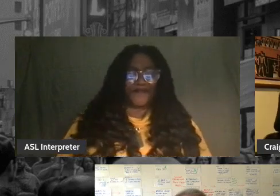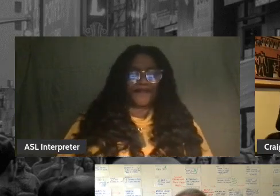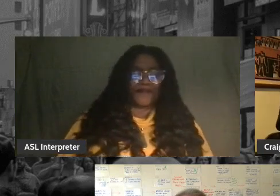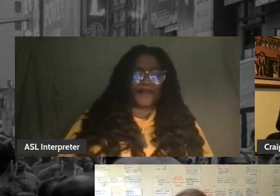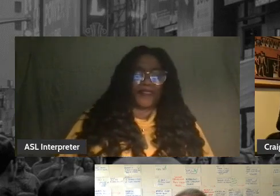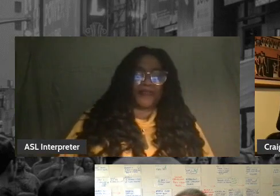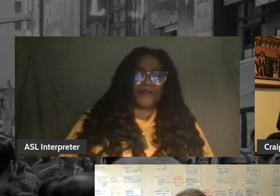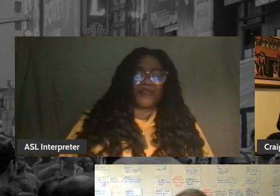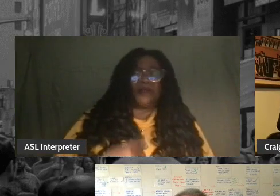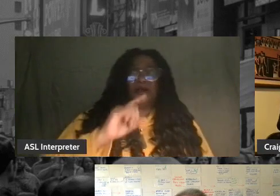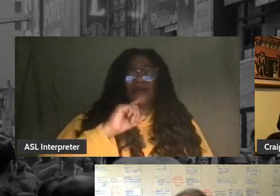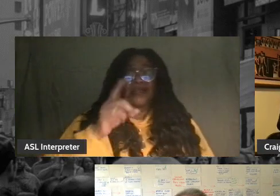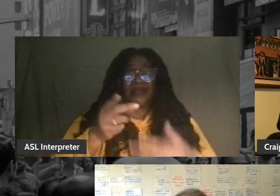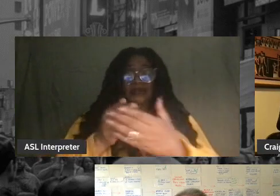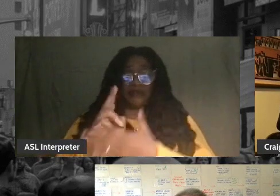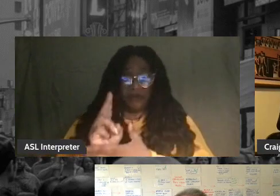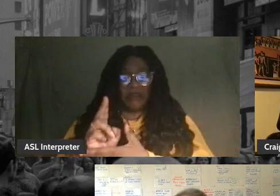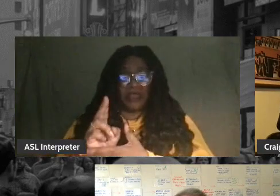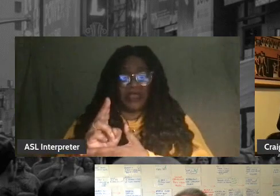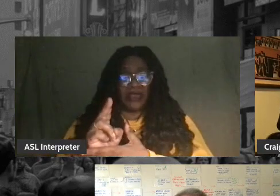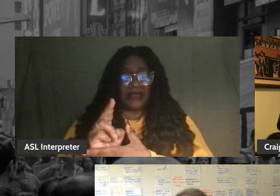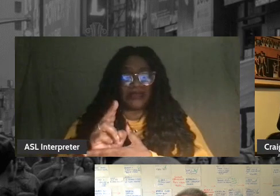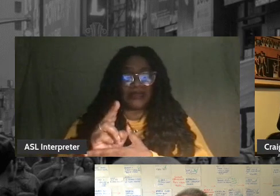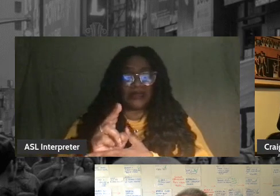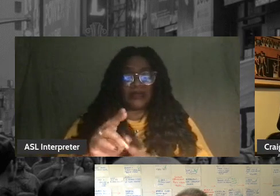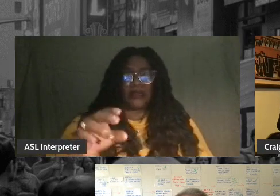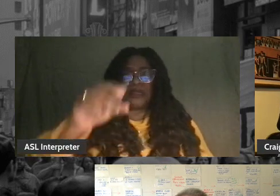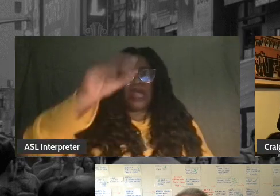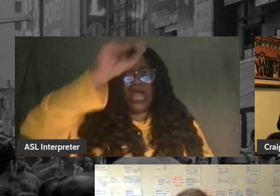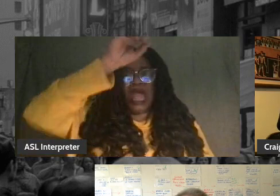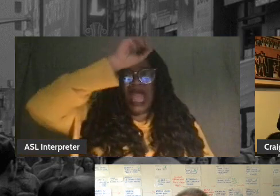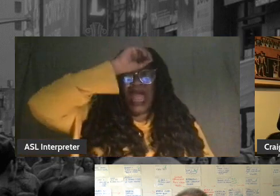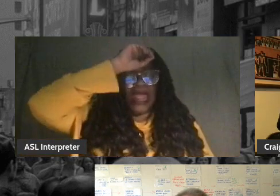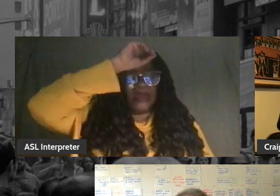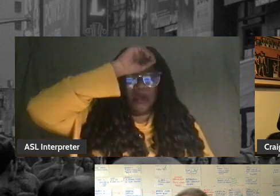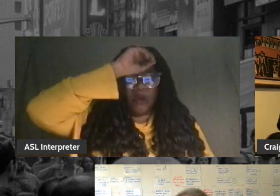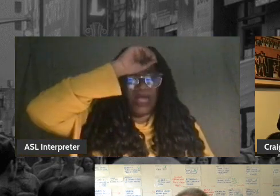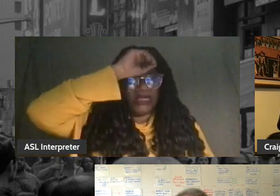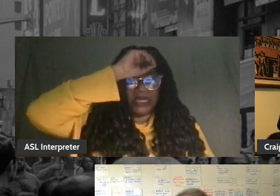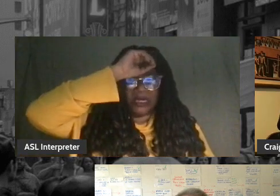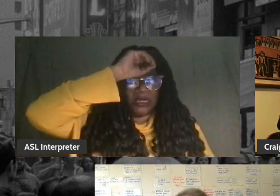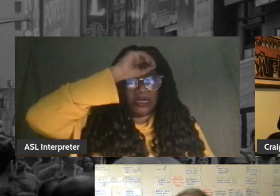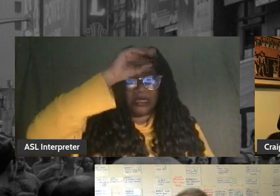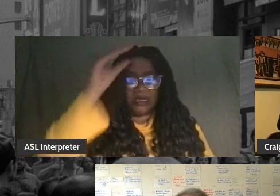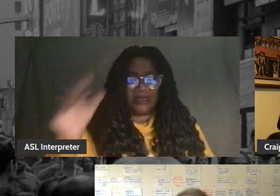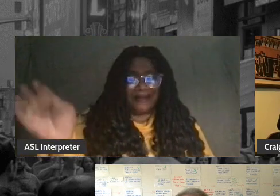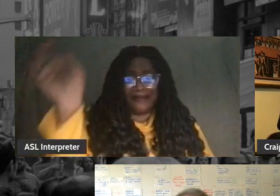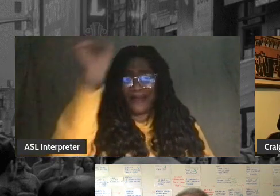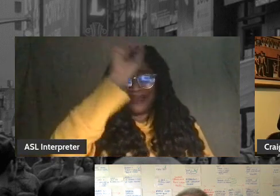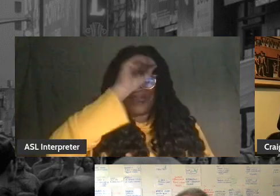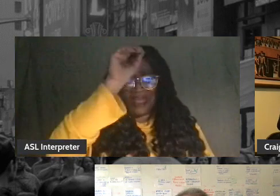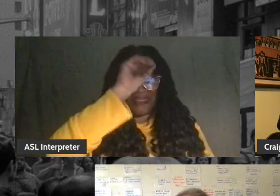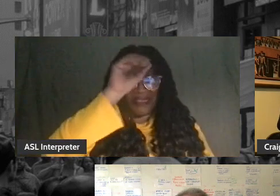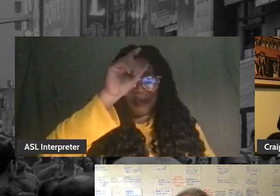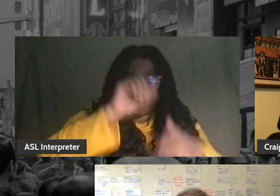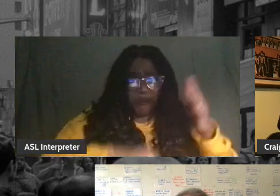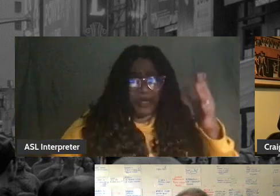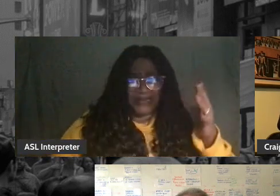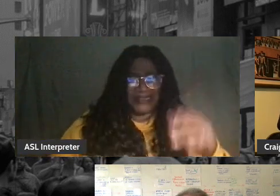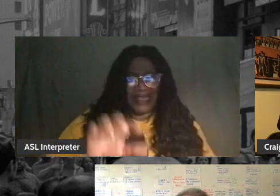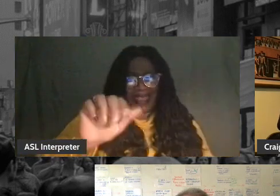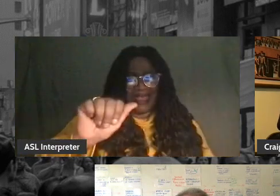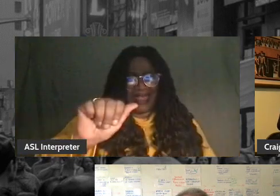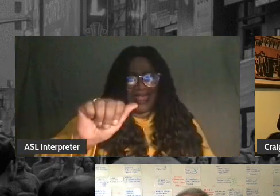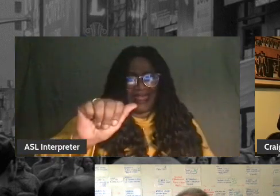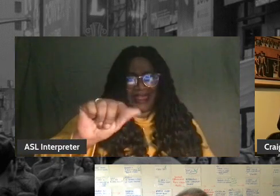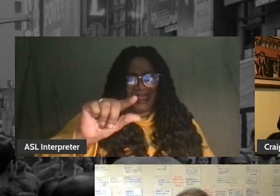In truth, I had really no idea about what agents did or